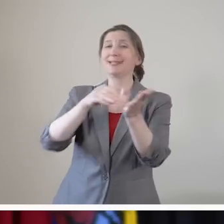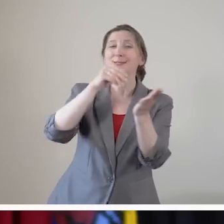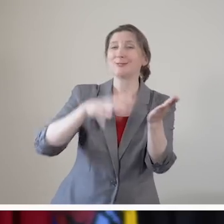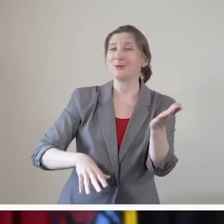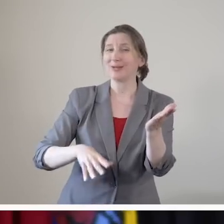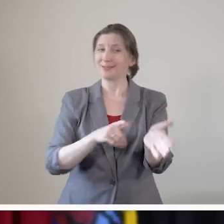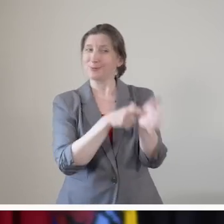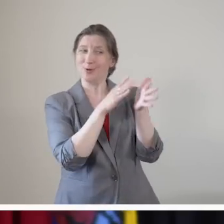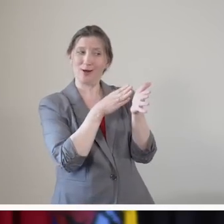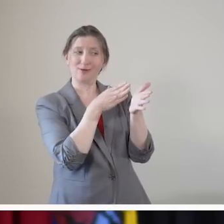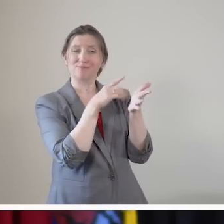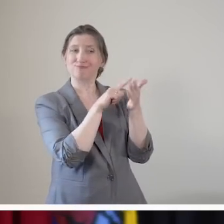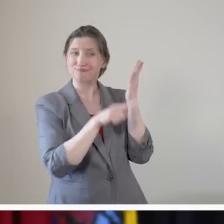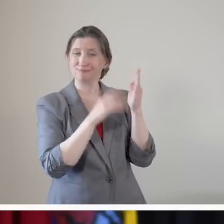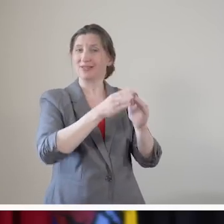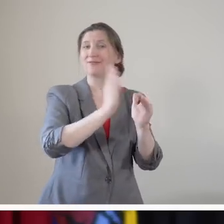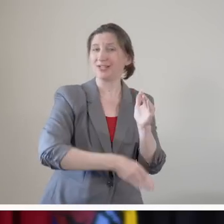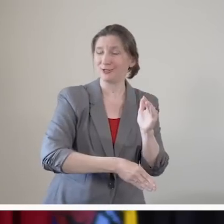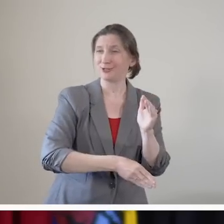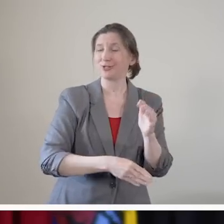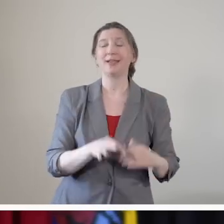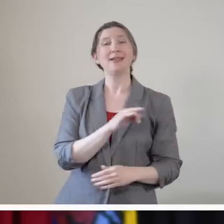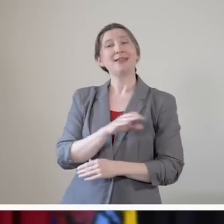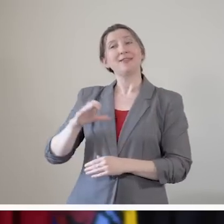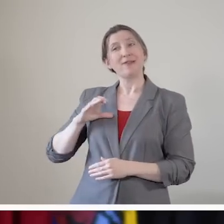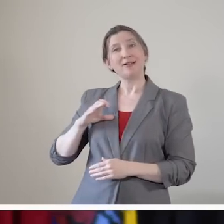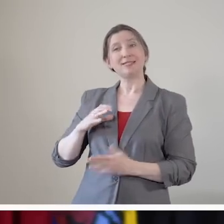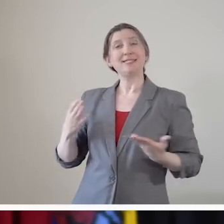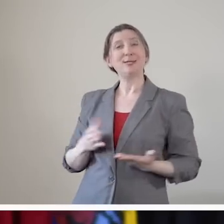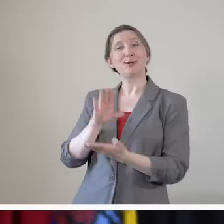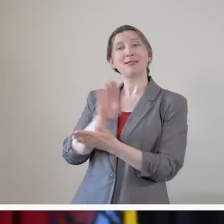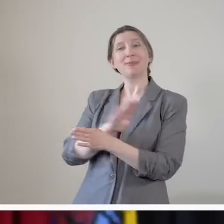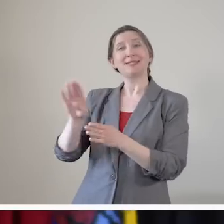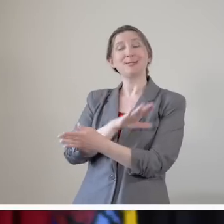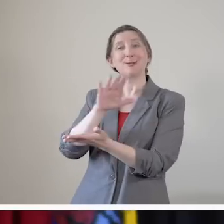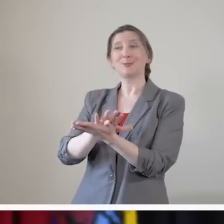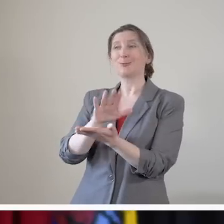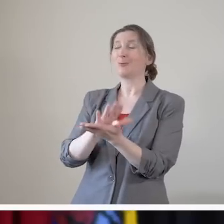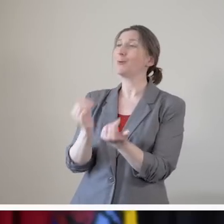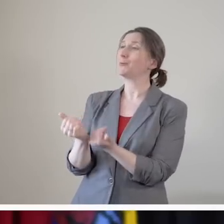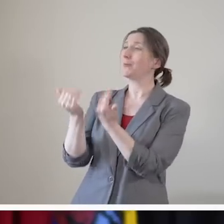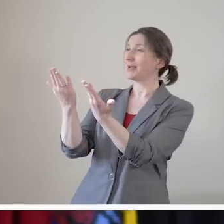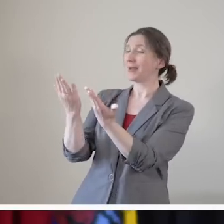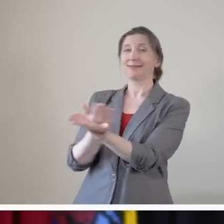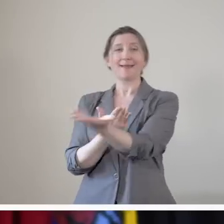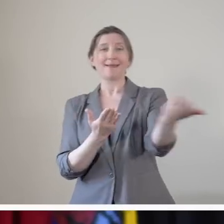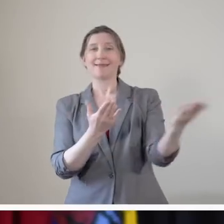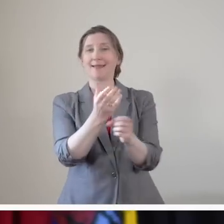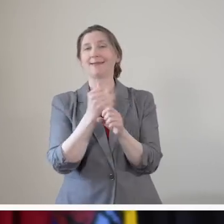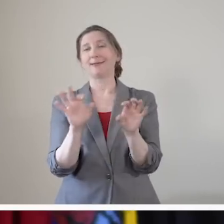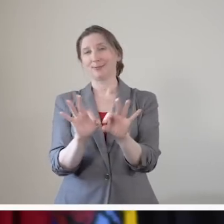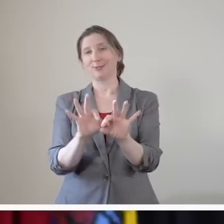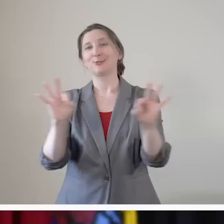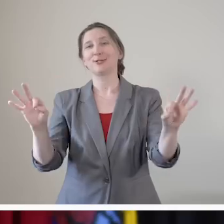have successfully completed the requirements of their respective course of study. Upon the recommendation of the faculty of